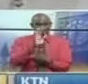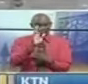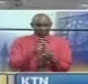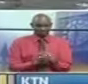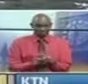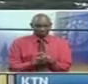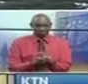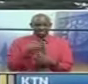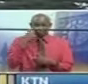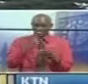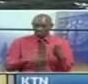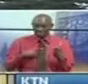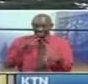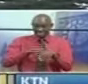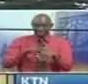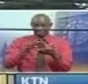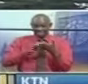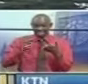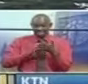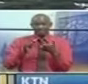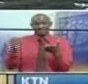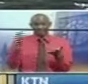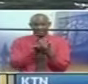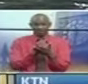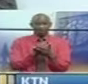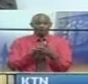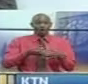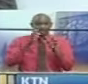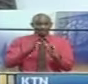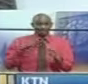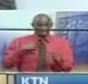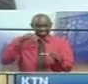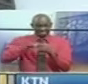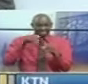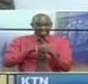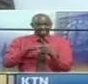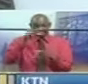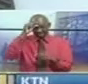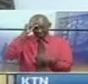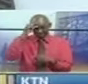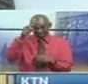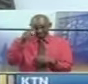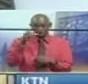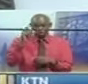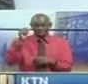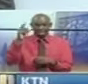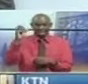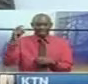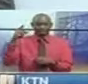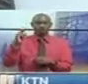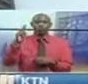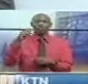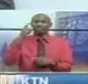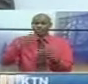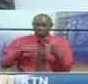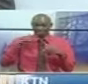Her move came in the wake of the sacking of 15 immigration officers by Interior Cabinet Secretary Joseph Olelenku for alleged